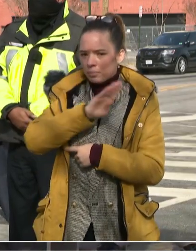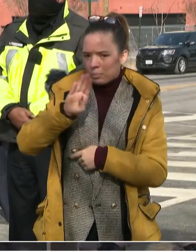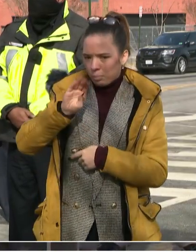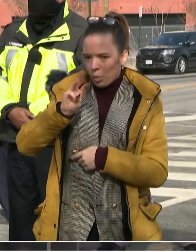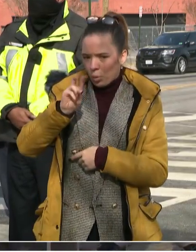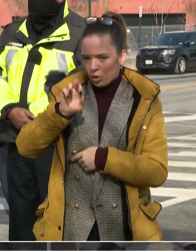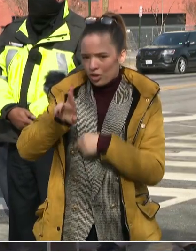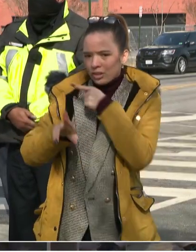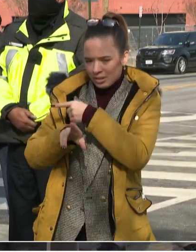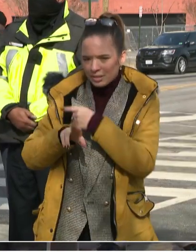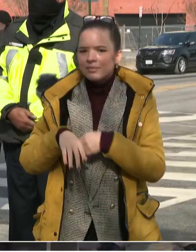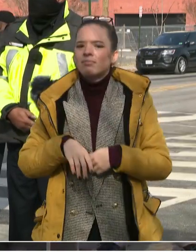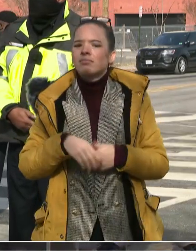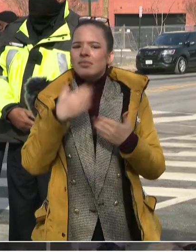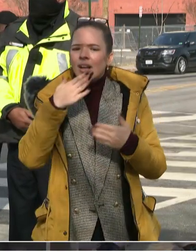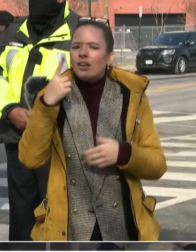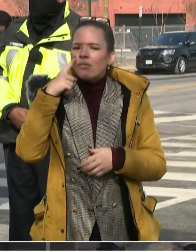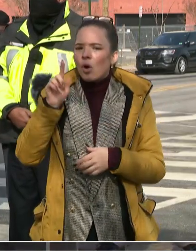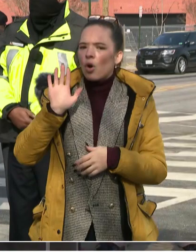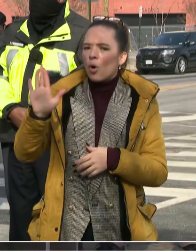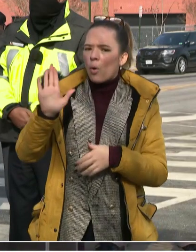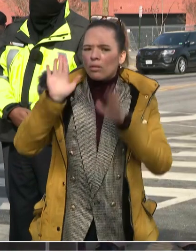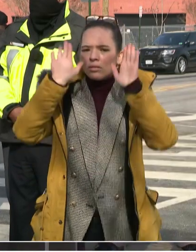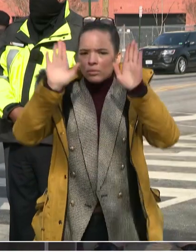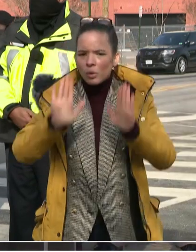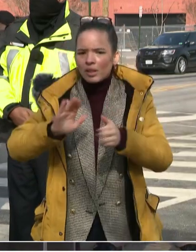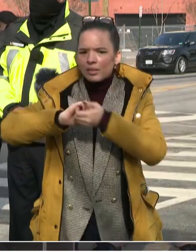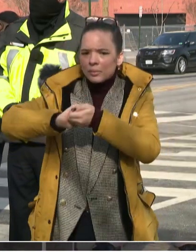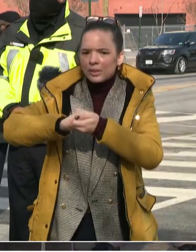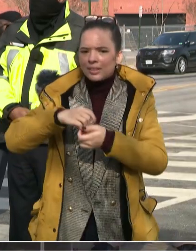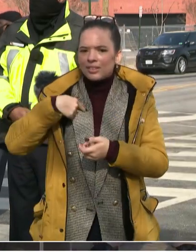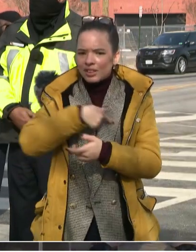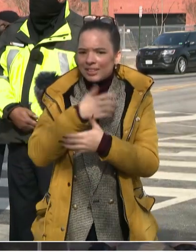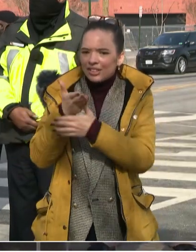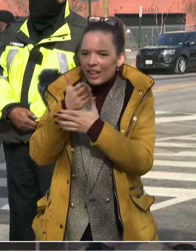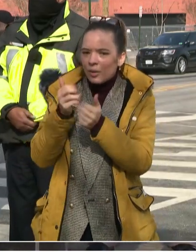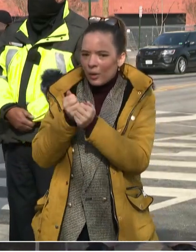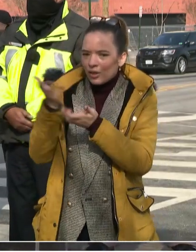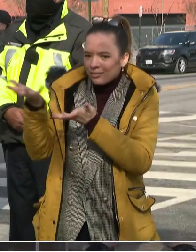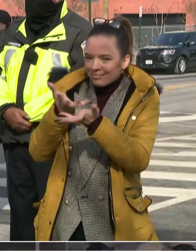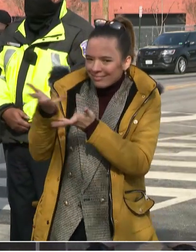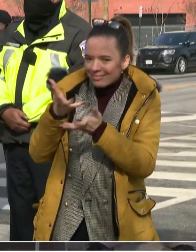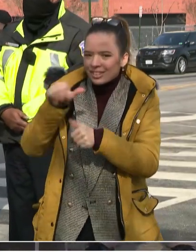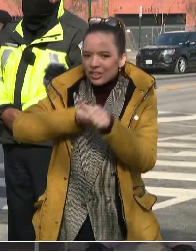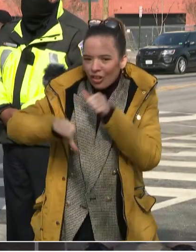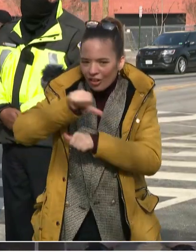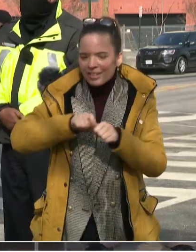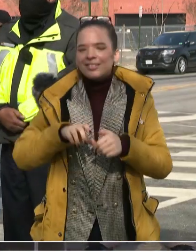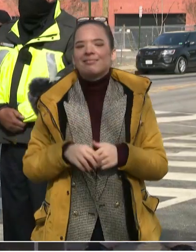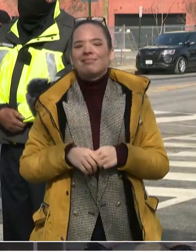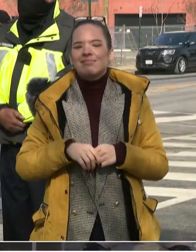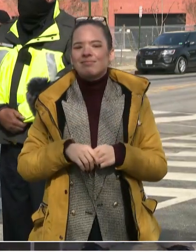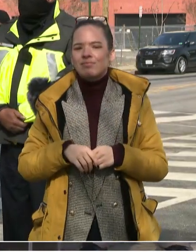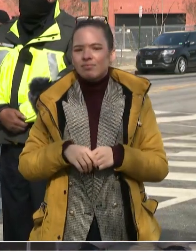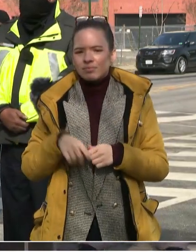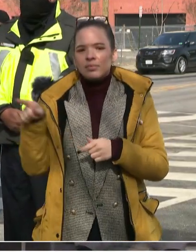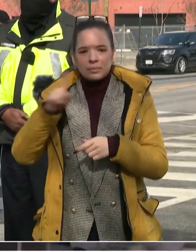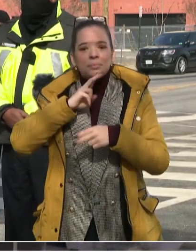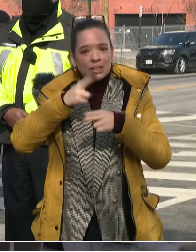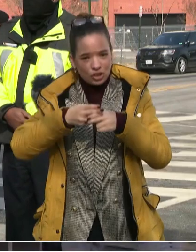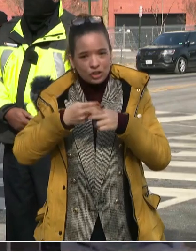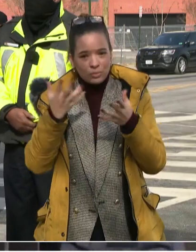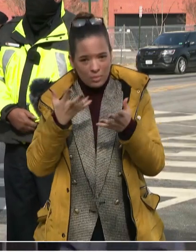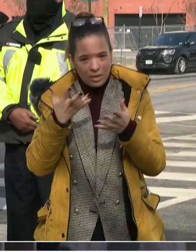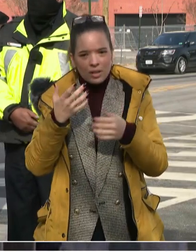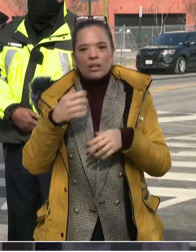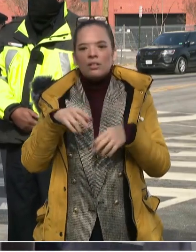leadership and for the amazing partnership that we share. I'm so grateful for it. And we're here today, as she mentioned, to talk about an issue that